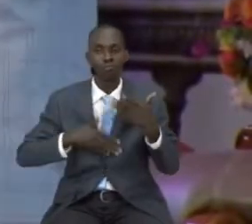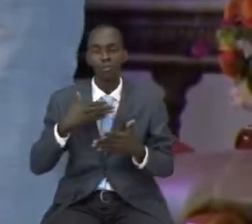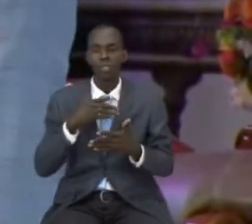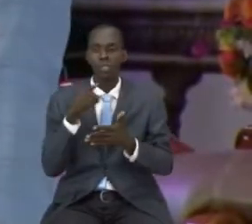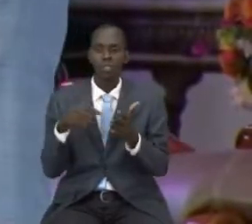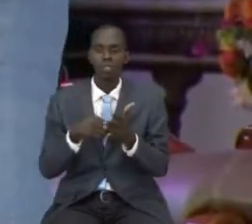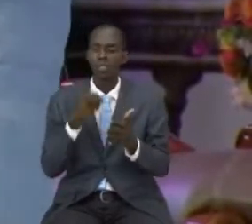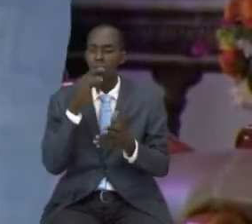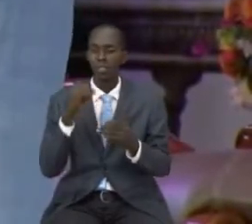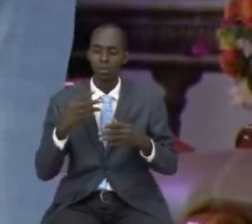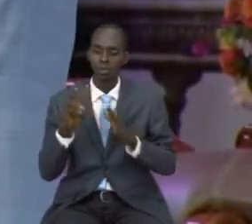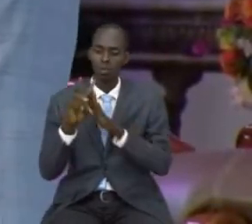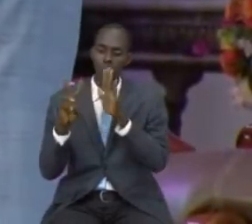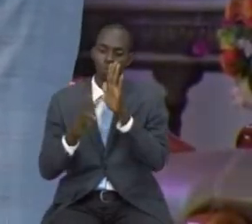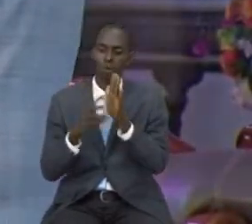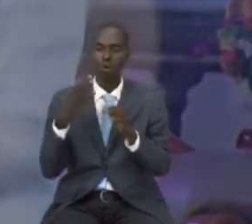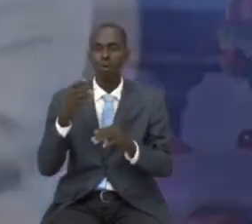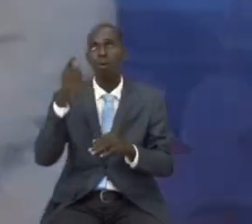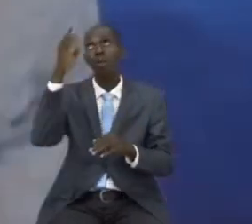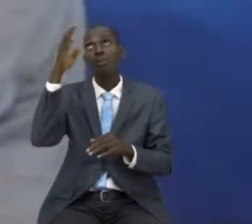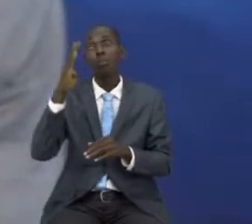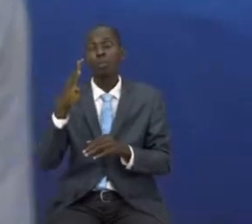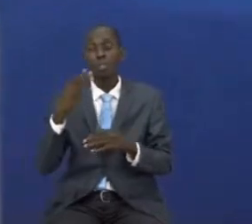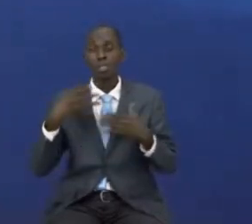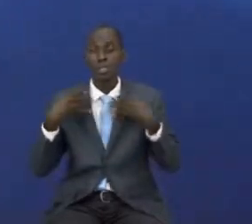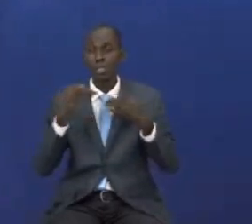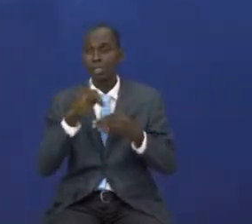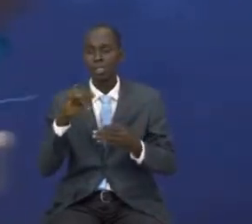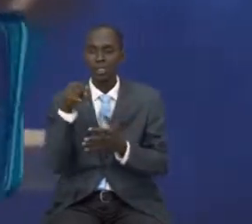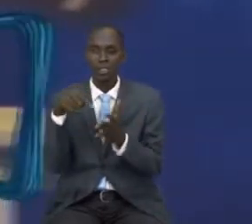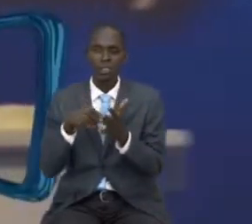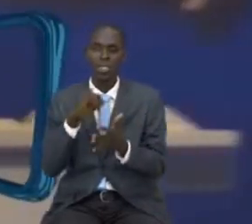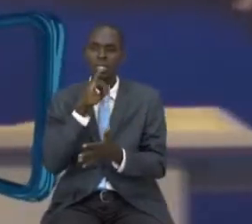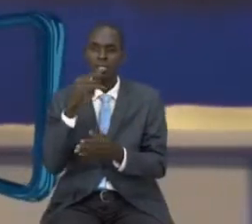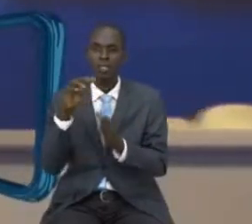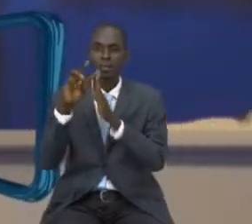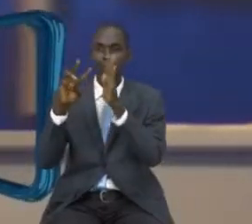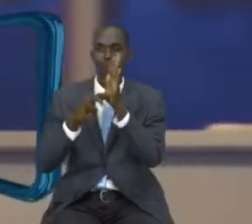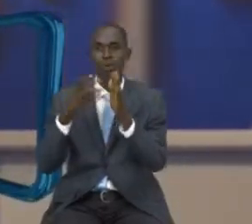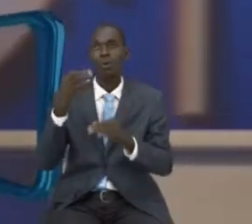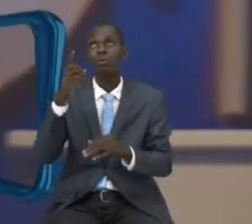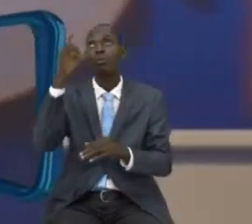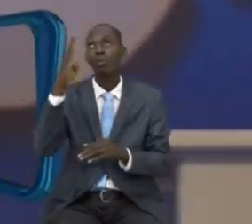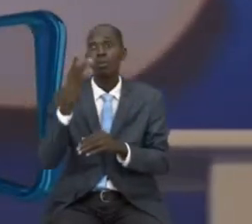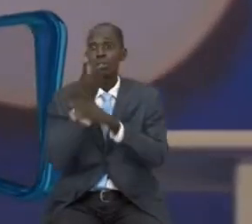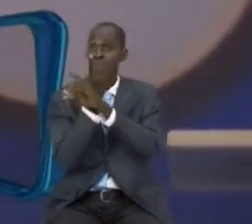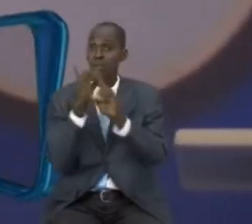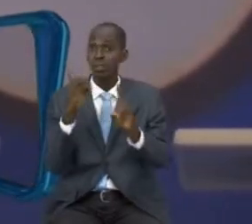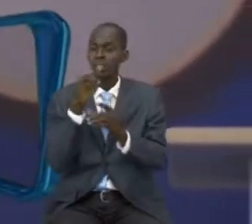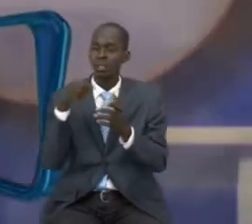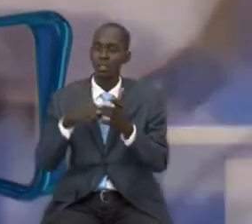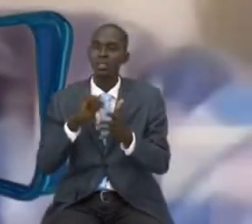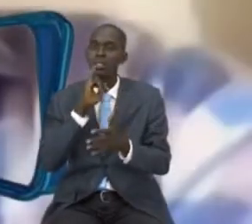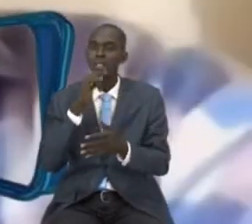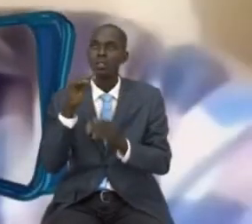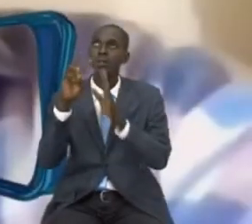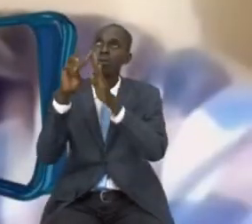God. Healing, this is the will of God. Deliverance, this is the will of